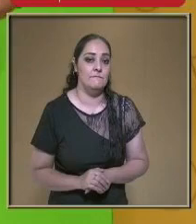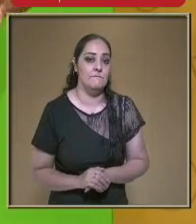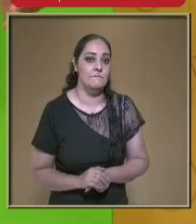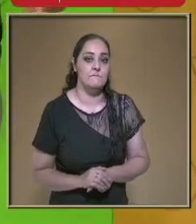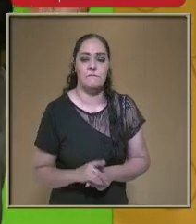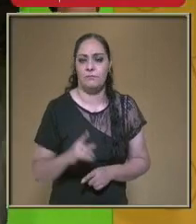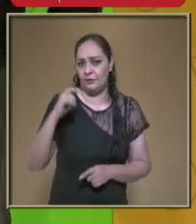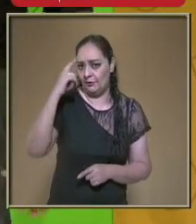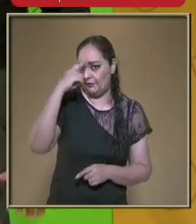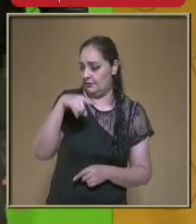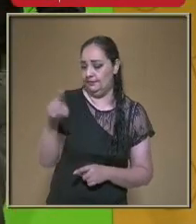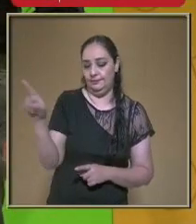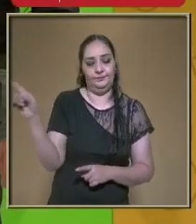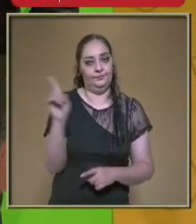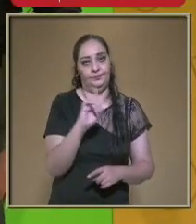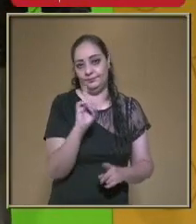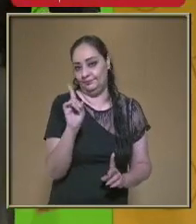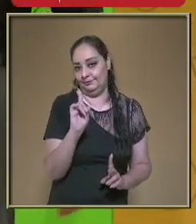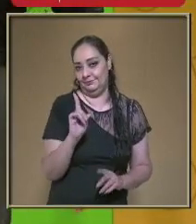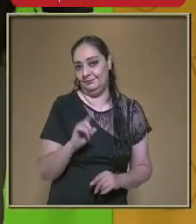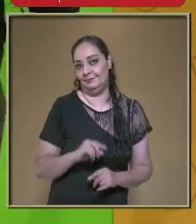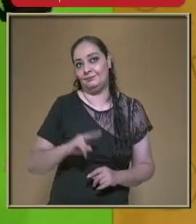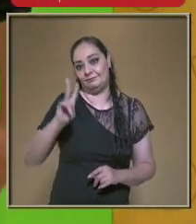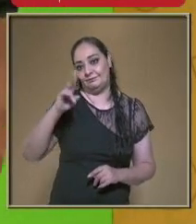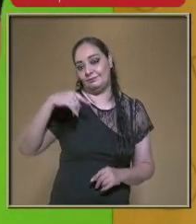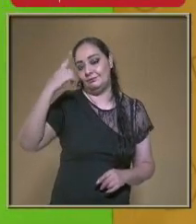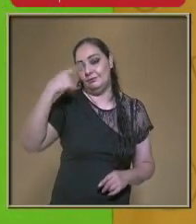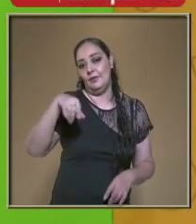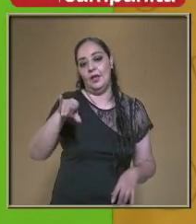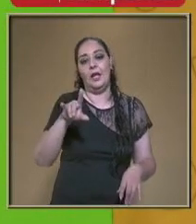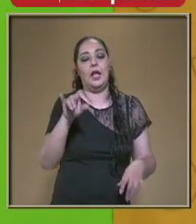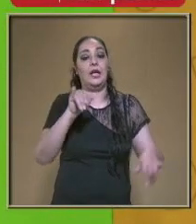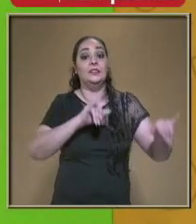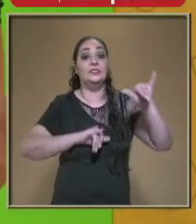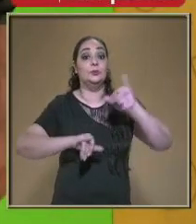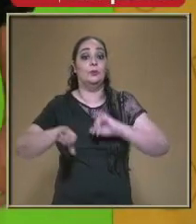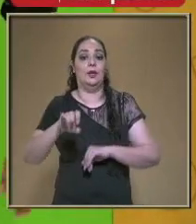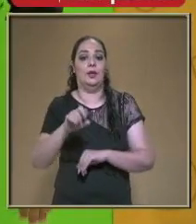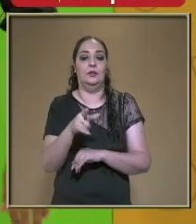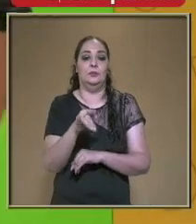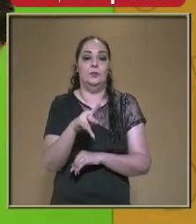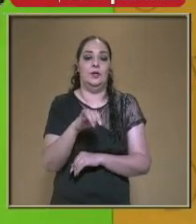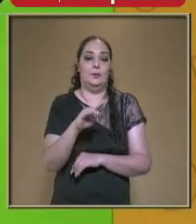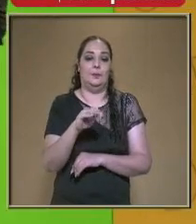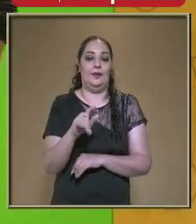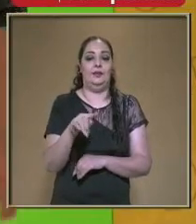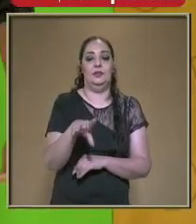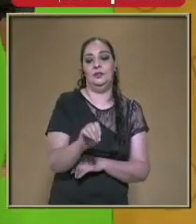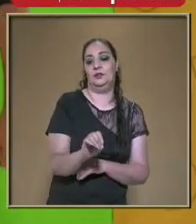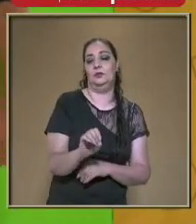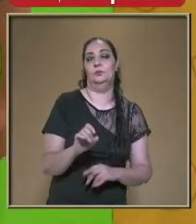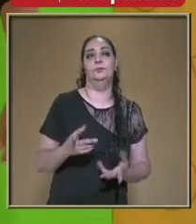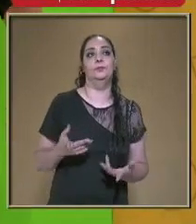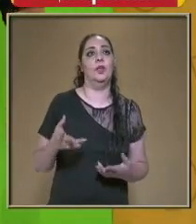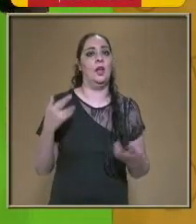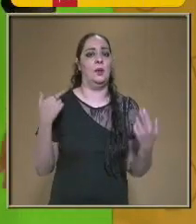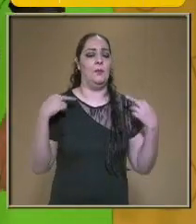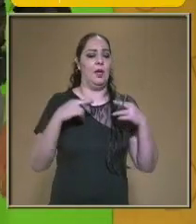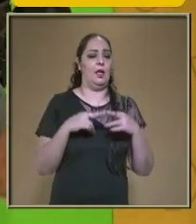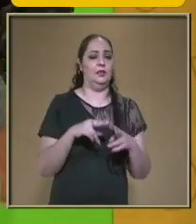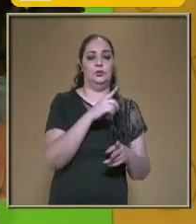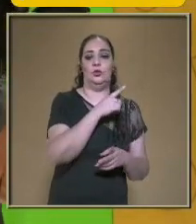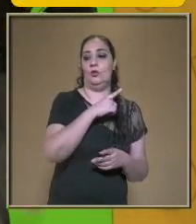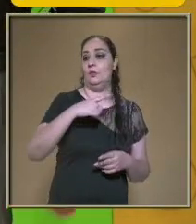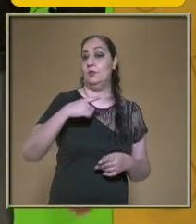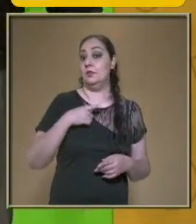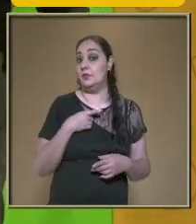No, it's not difficult. It's experiment. So the expression is, teachers should be walking around.